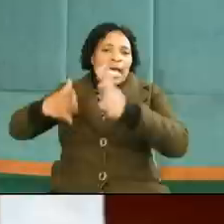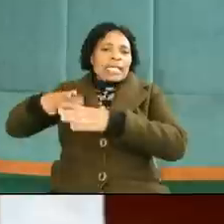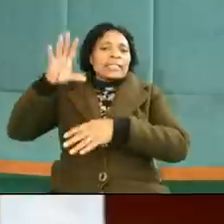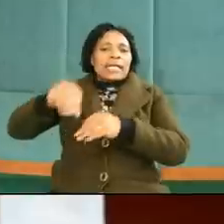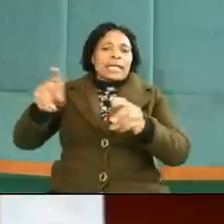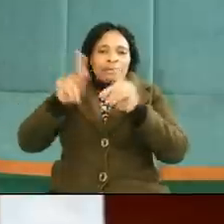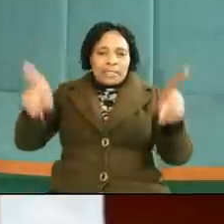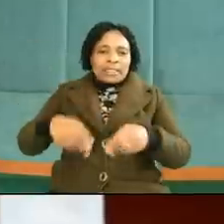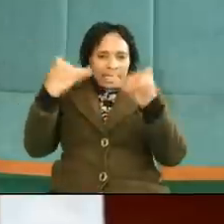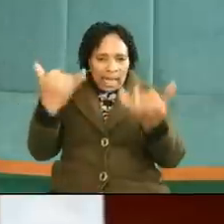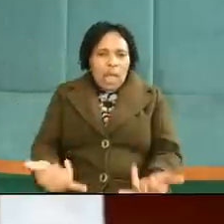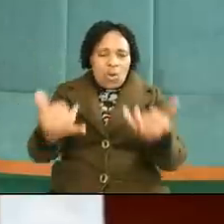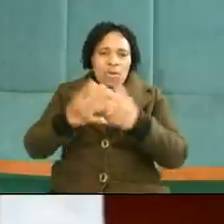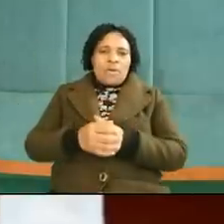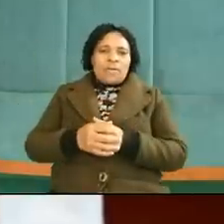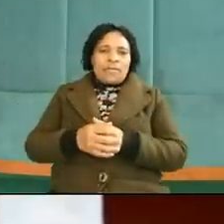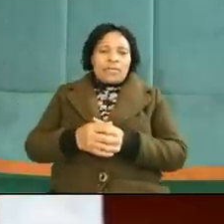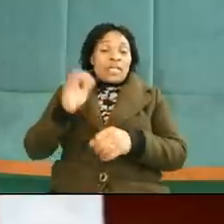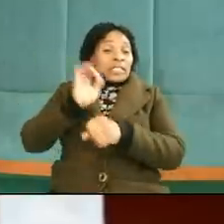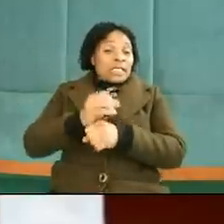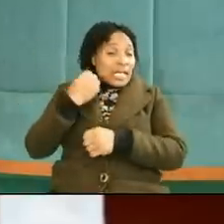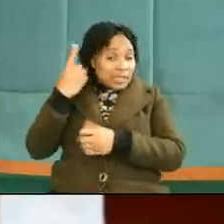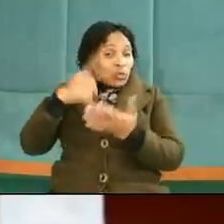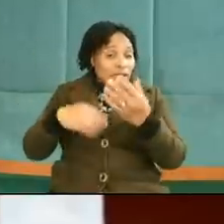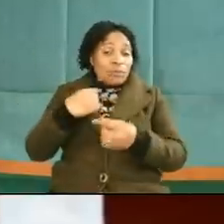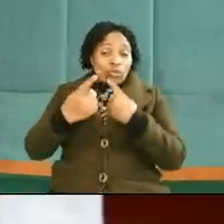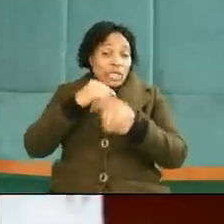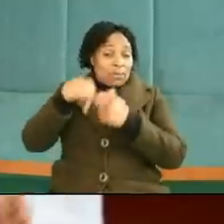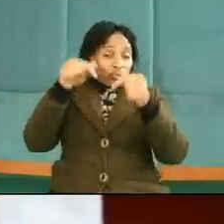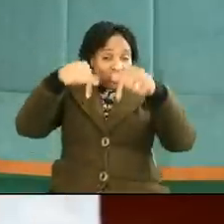taking place right now. Is the church understand what I'm talking about?